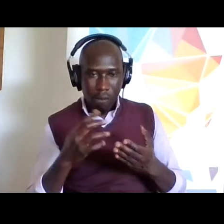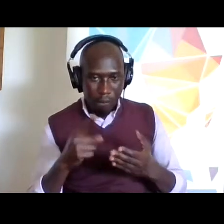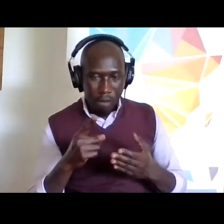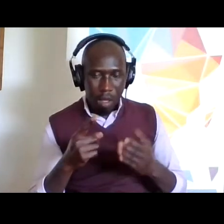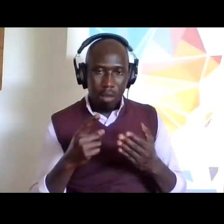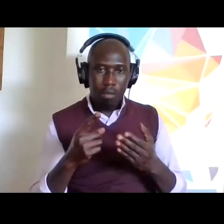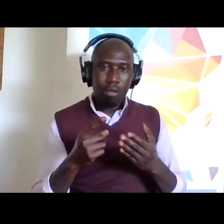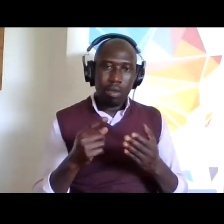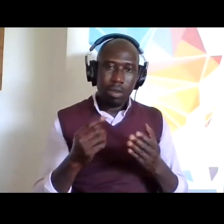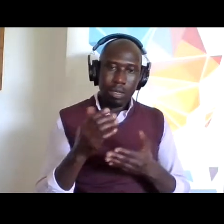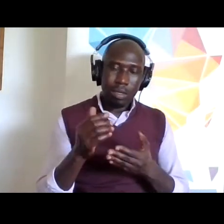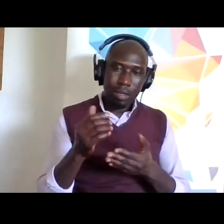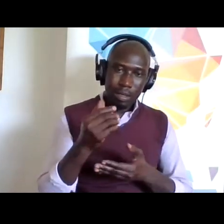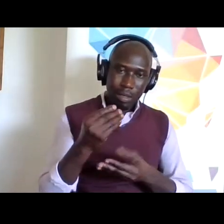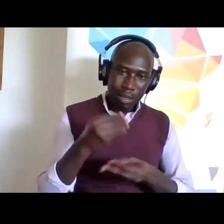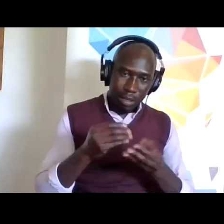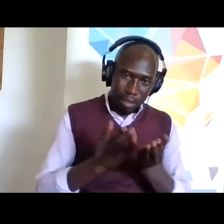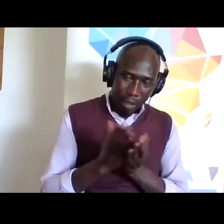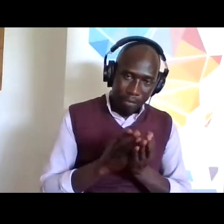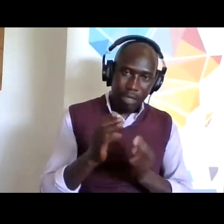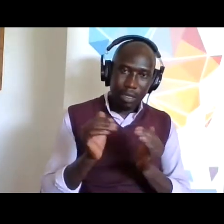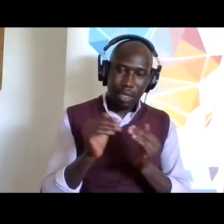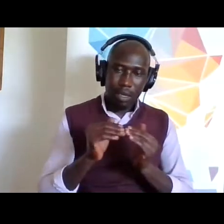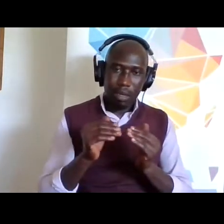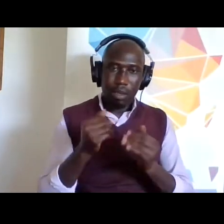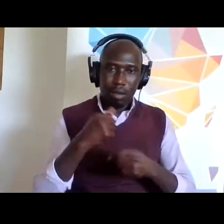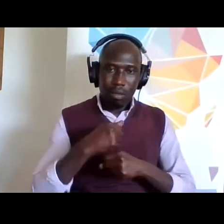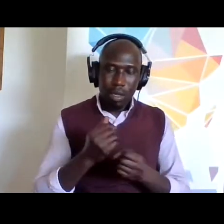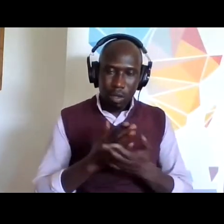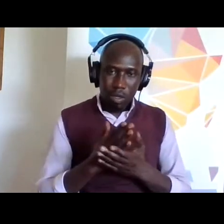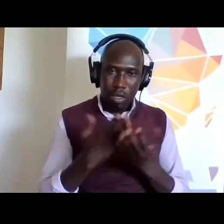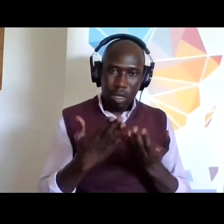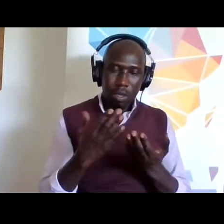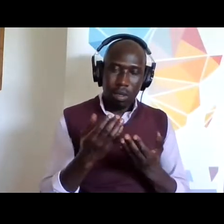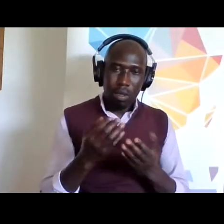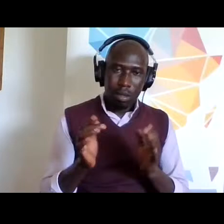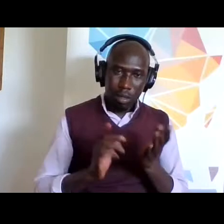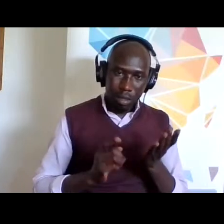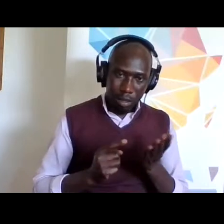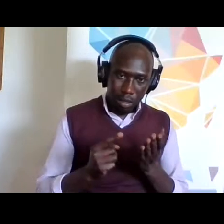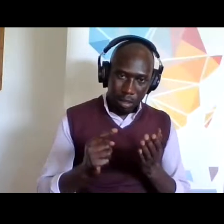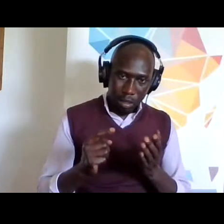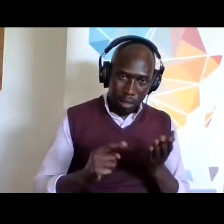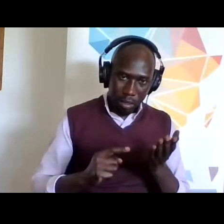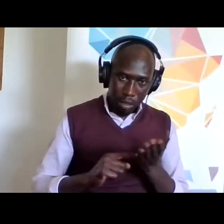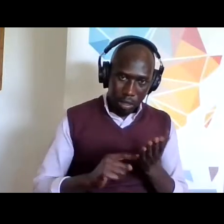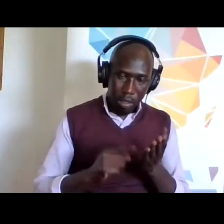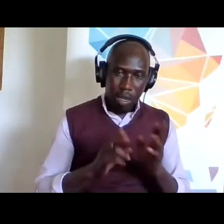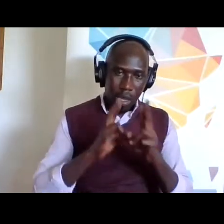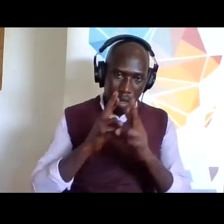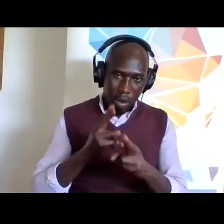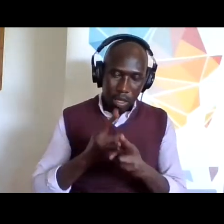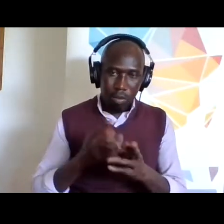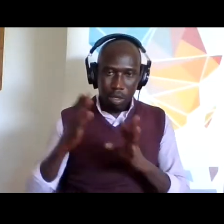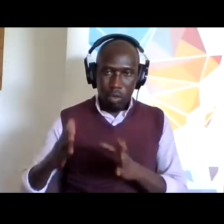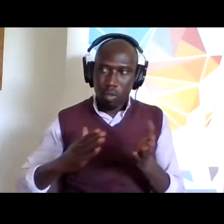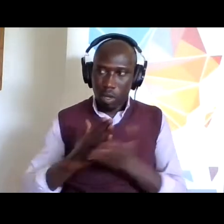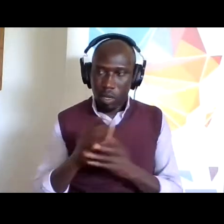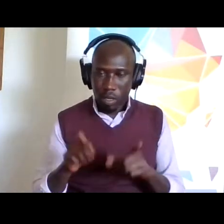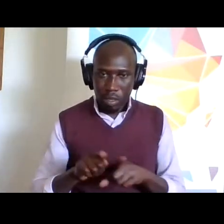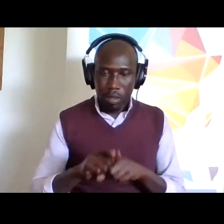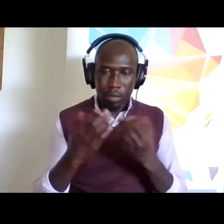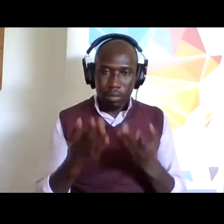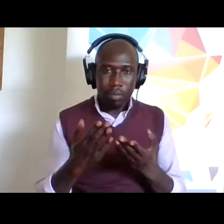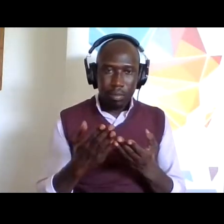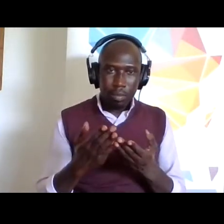setting the standards now in order to ensure that when it is rolled out, this technology does respect human rights and uphold, democratic norms